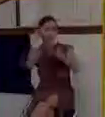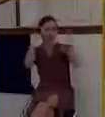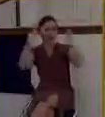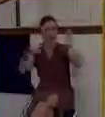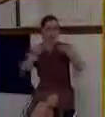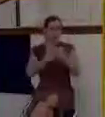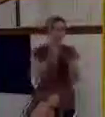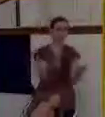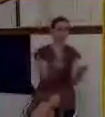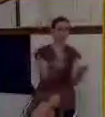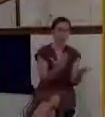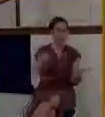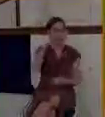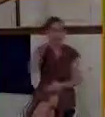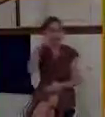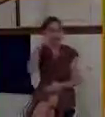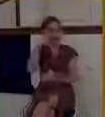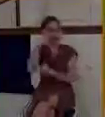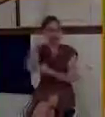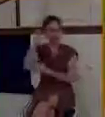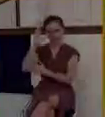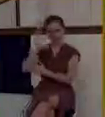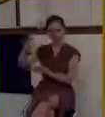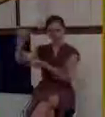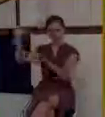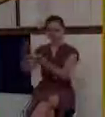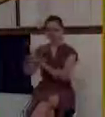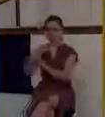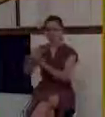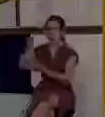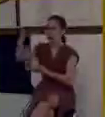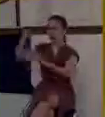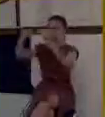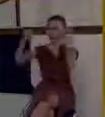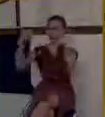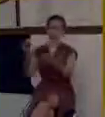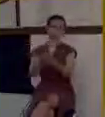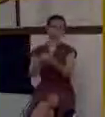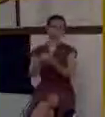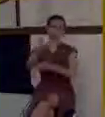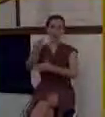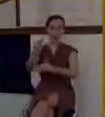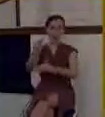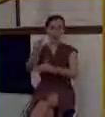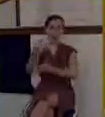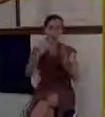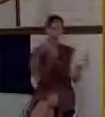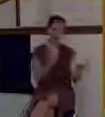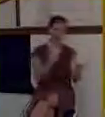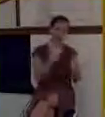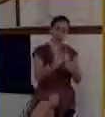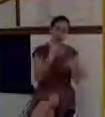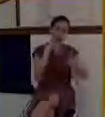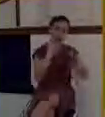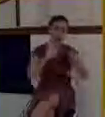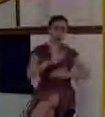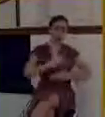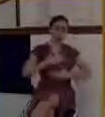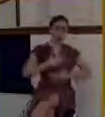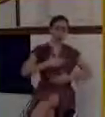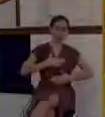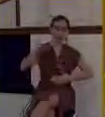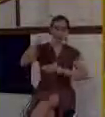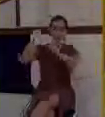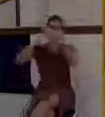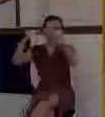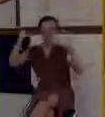heaven? Whatever God has planned for us there in heaven is going to be so much more wonderful than what we have here on earth. But